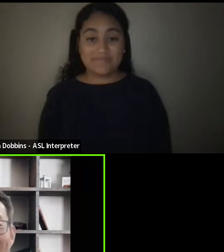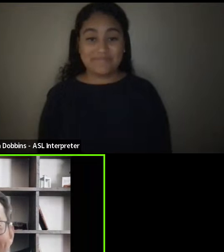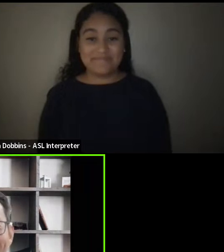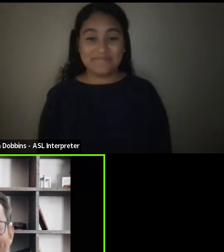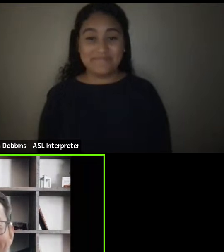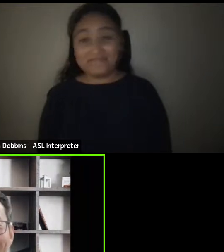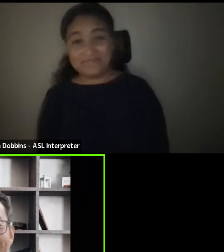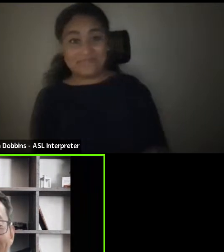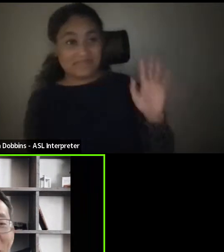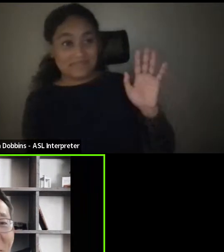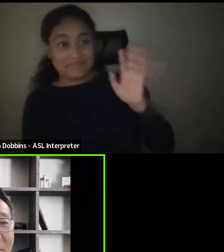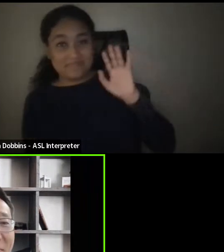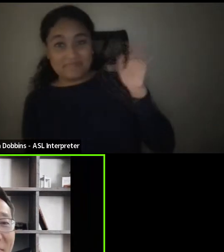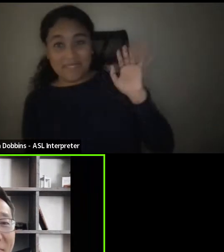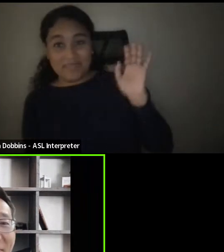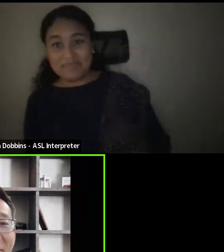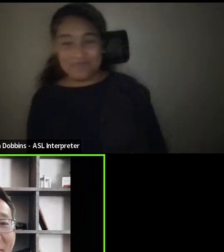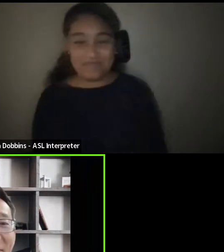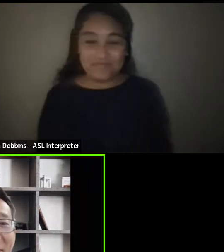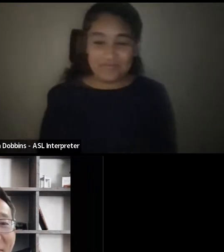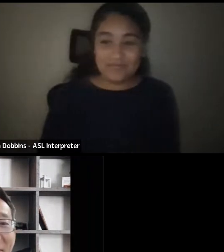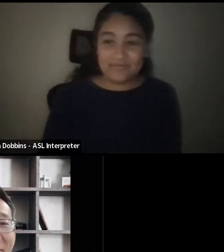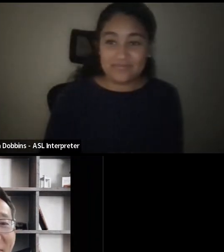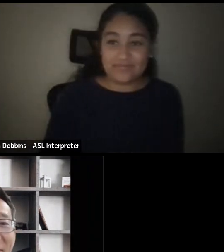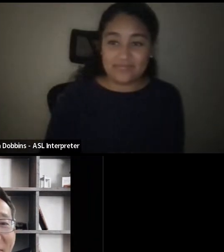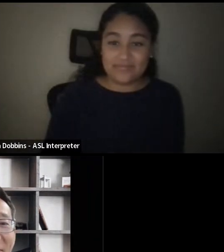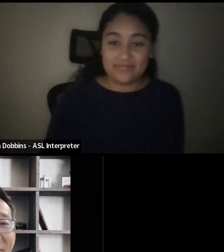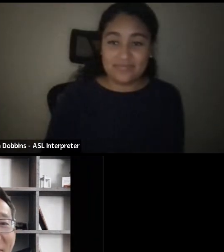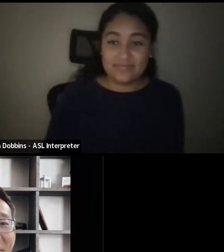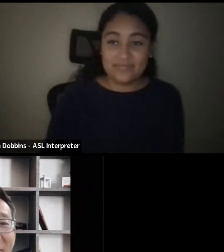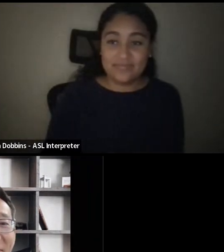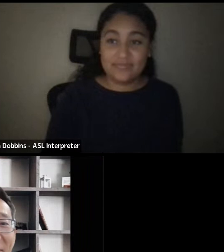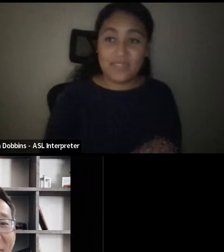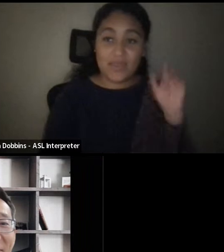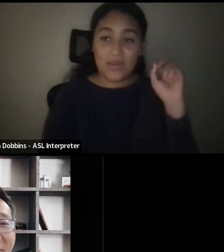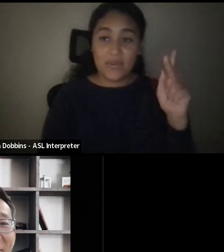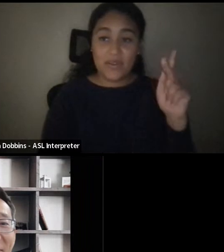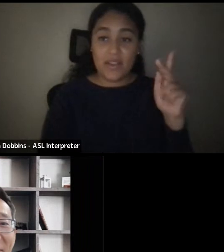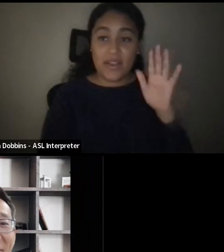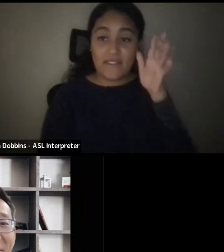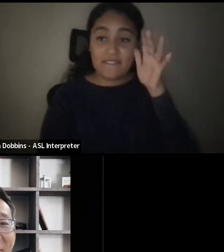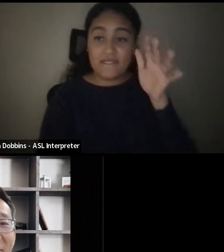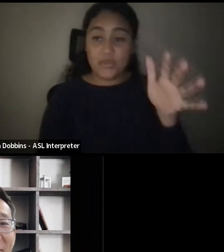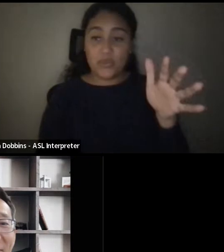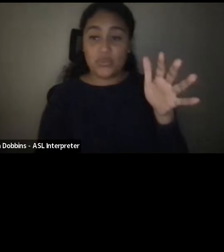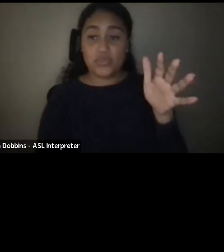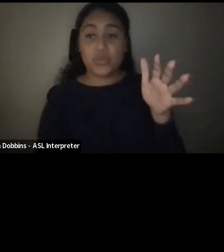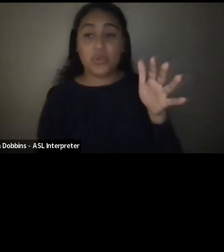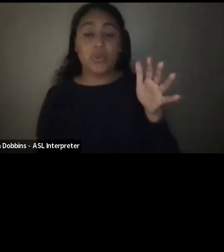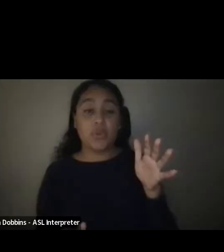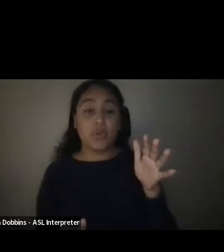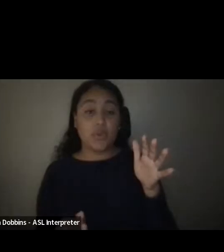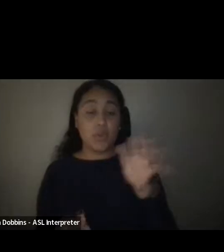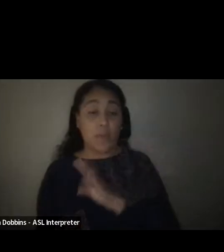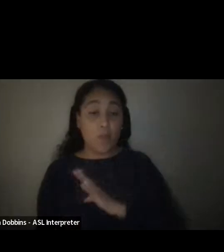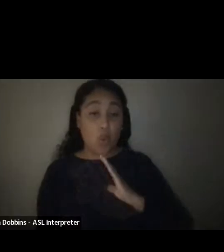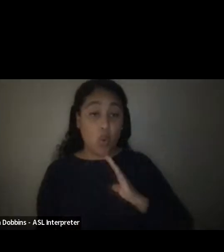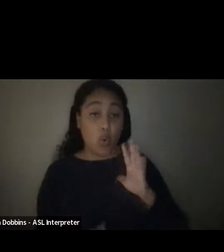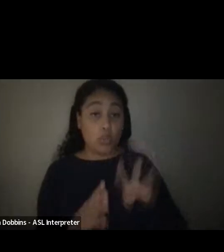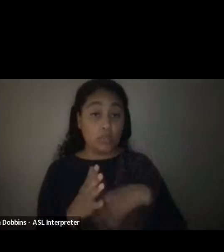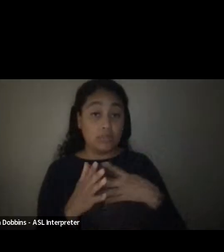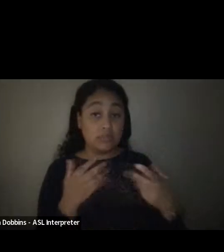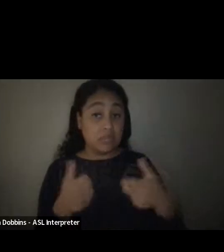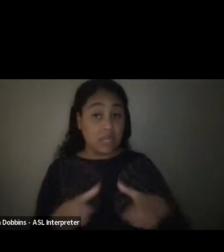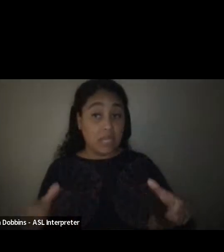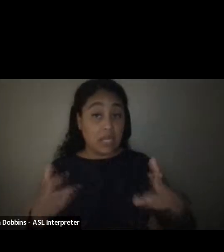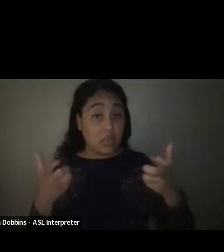Aye. Okay. All right. The last item, future board agenda items. Does anyone have any items